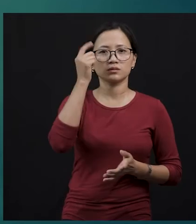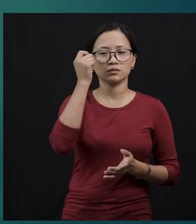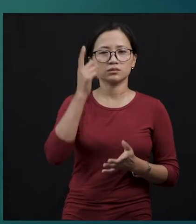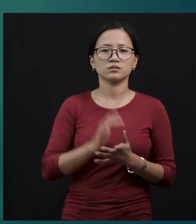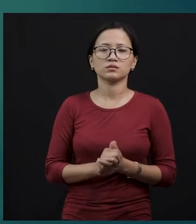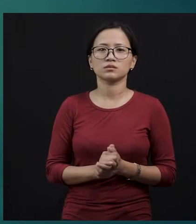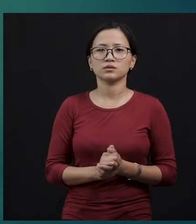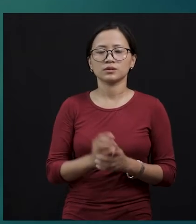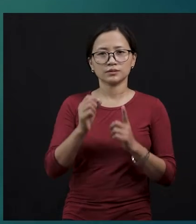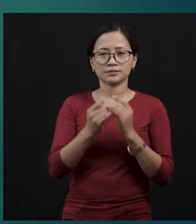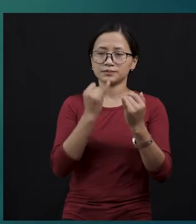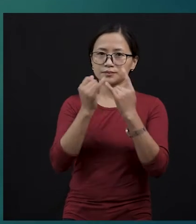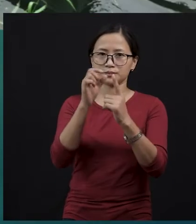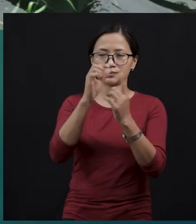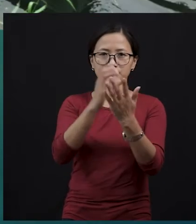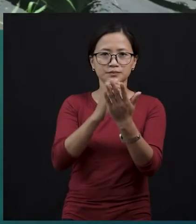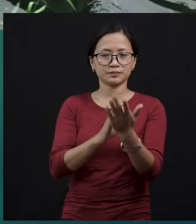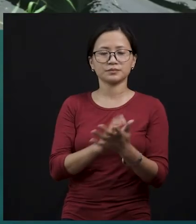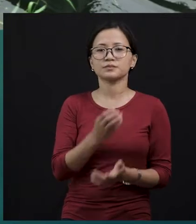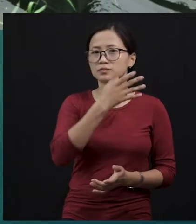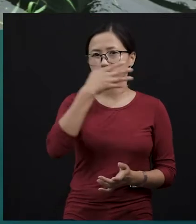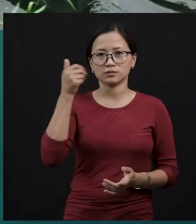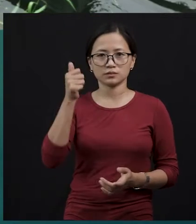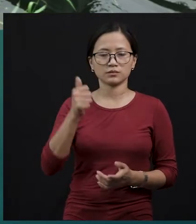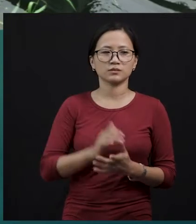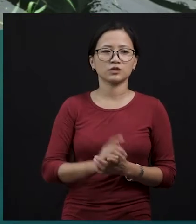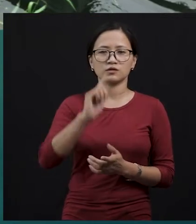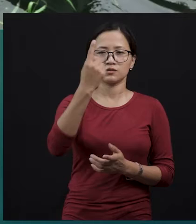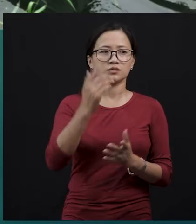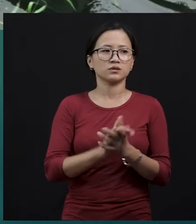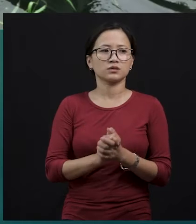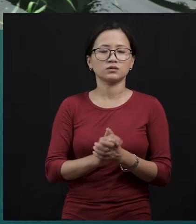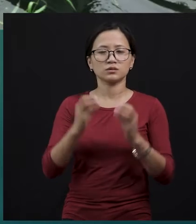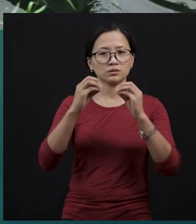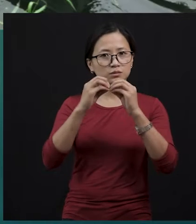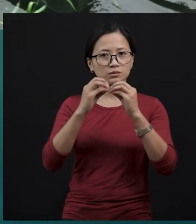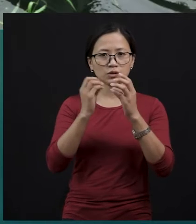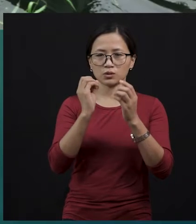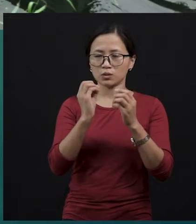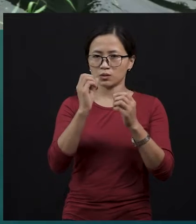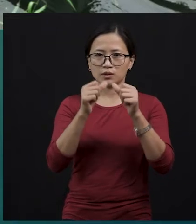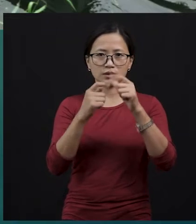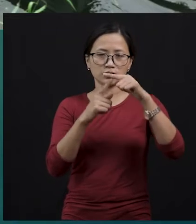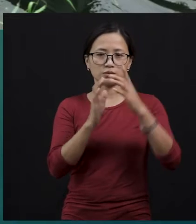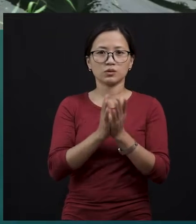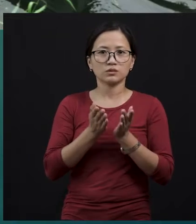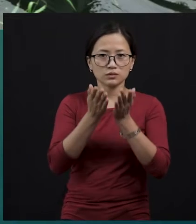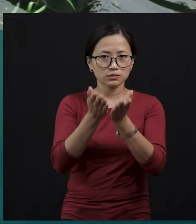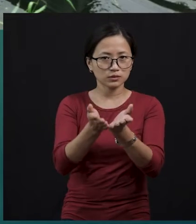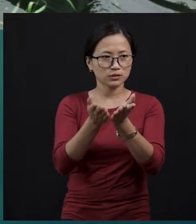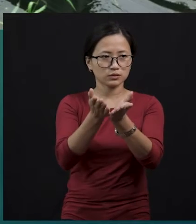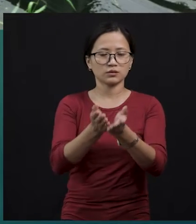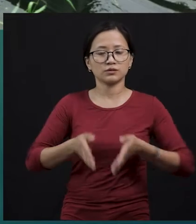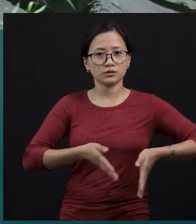understand this poem better, okay? Yes, the first line says, boats sail on rivers. You know what is a